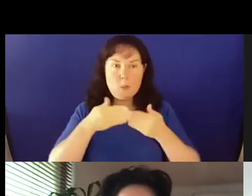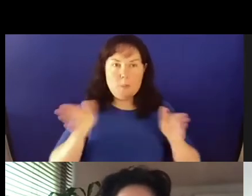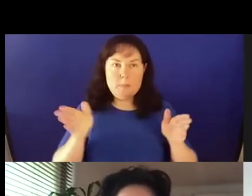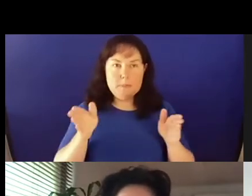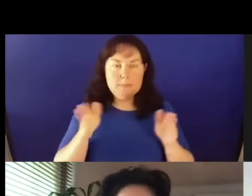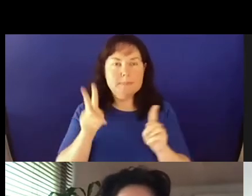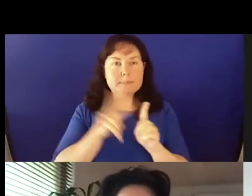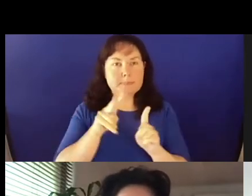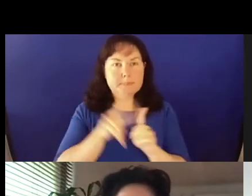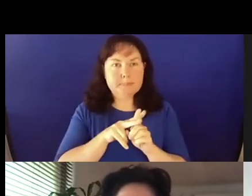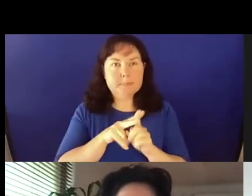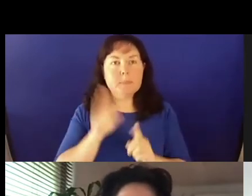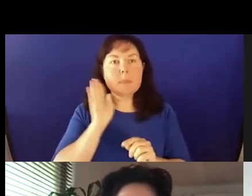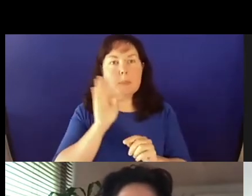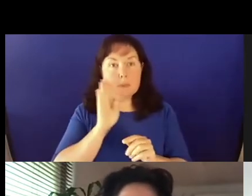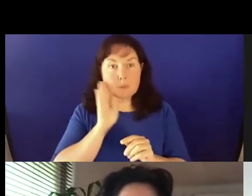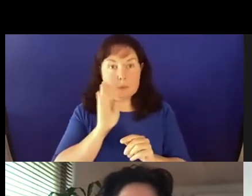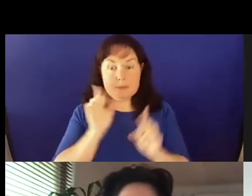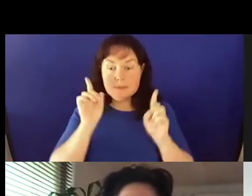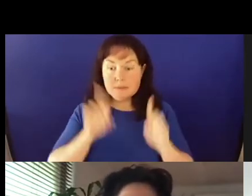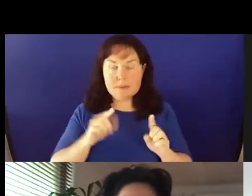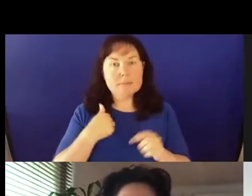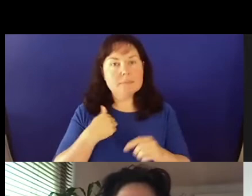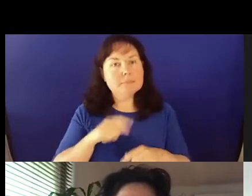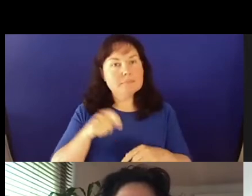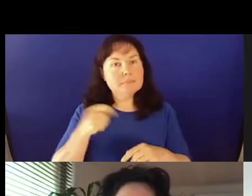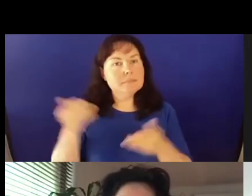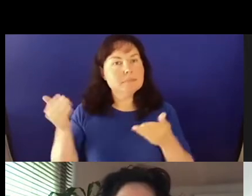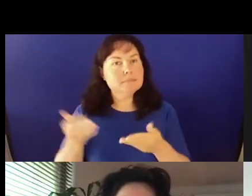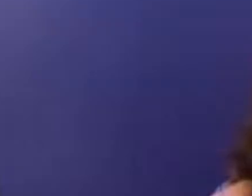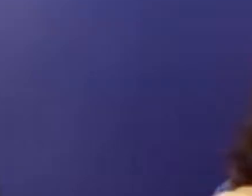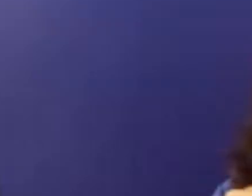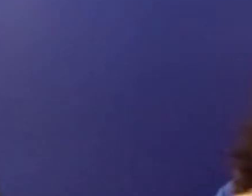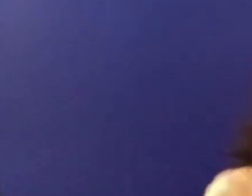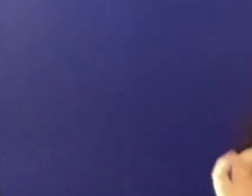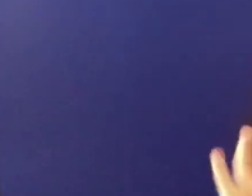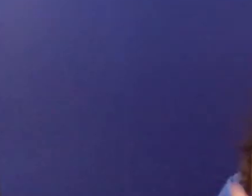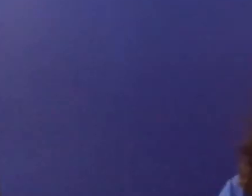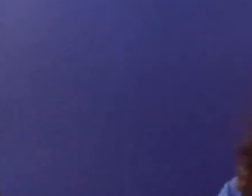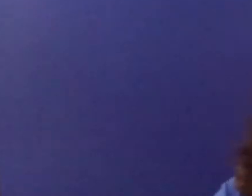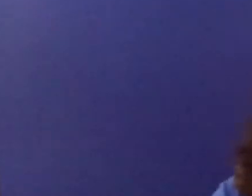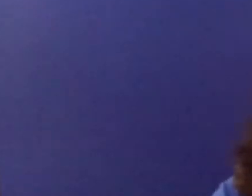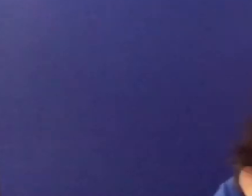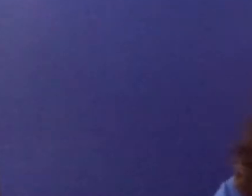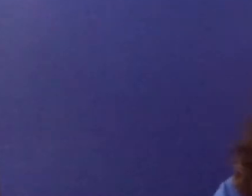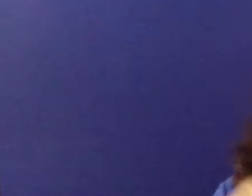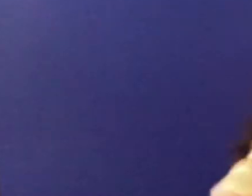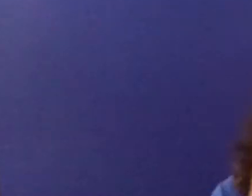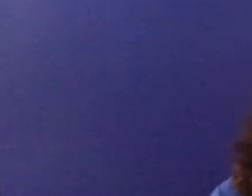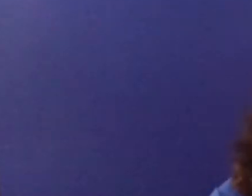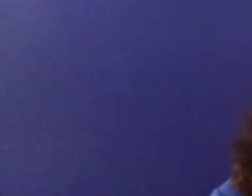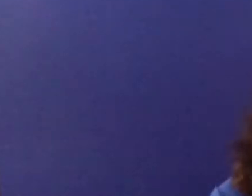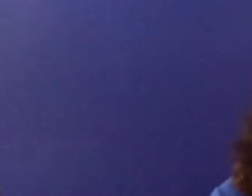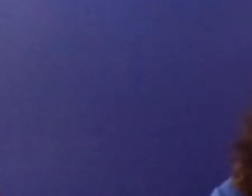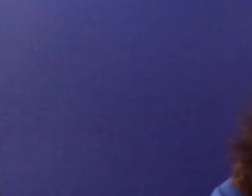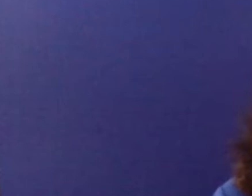before we get into all of that, I'm going to throw to my colleagues who are joining me today to introduce themselves. So I will throw to you, Lawani. Hi